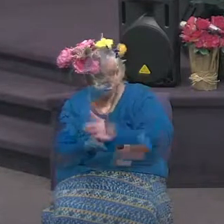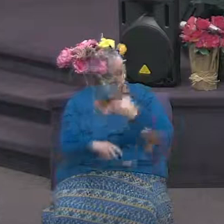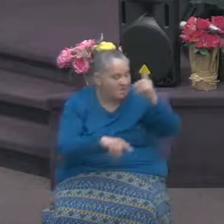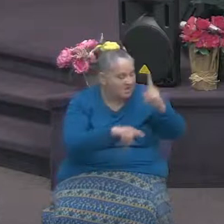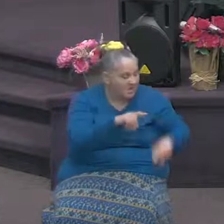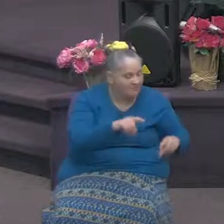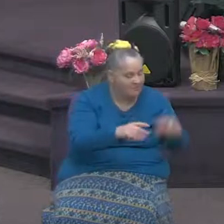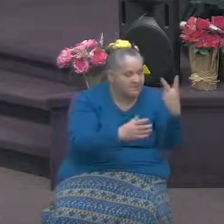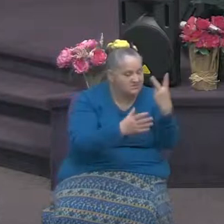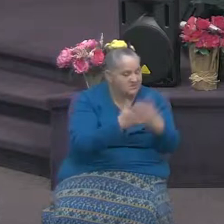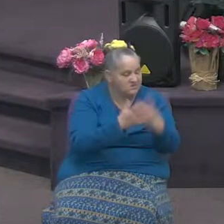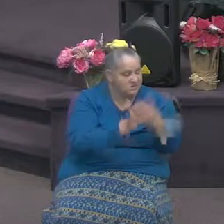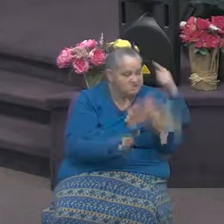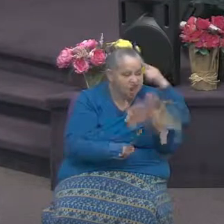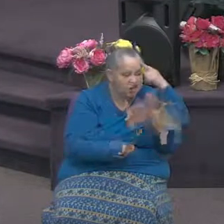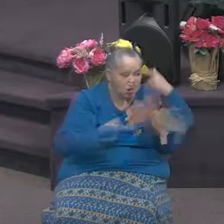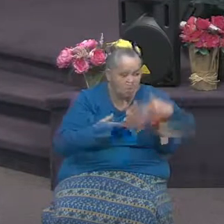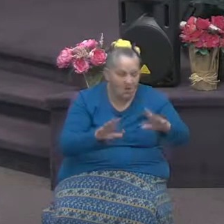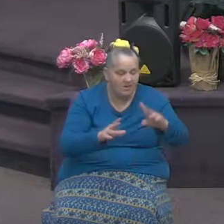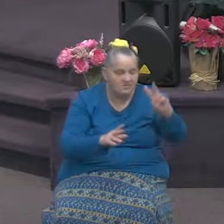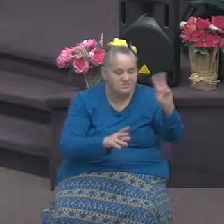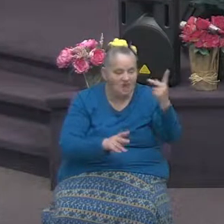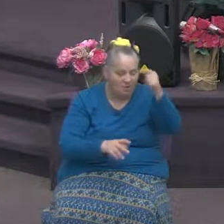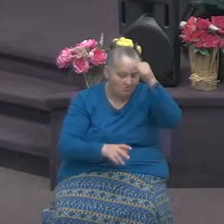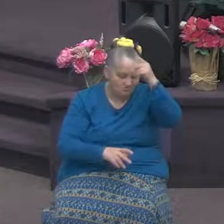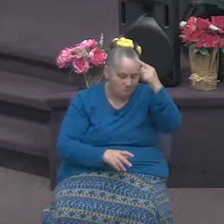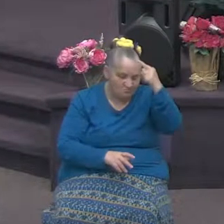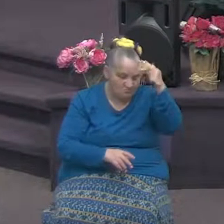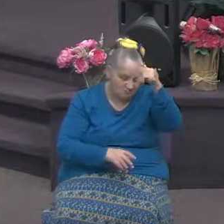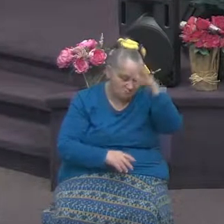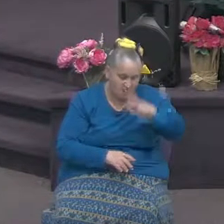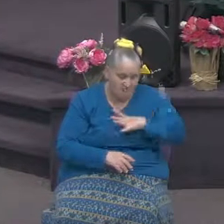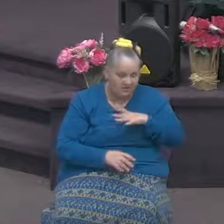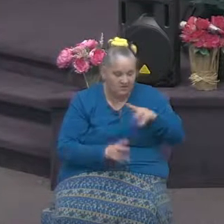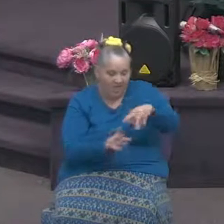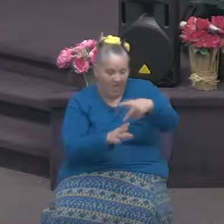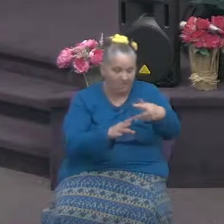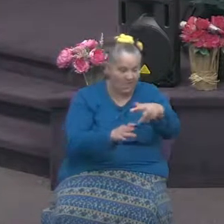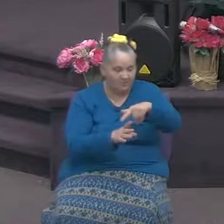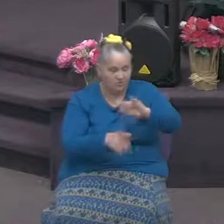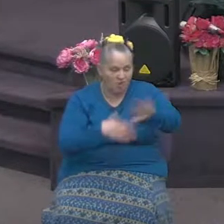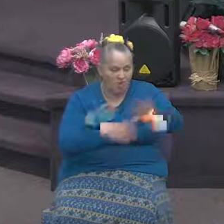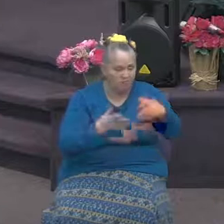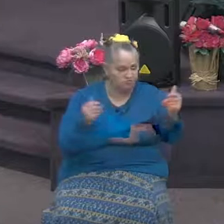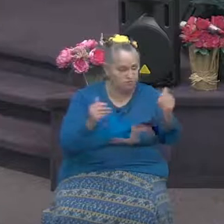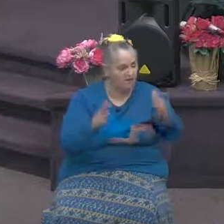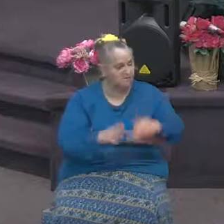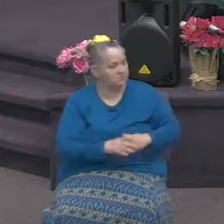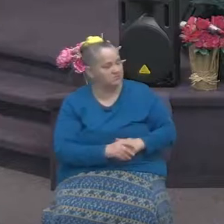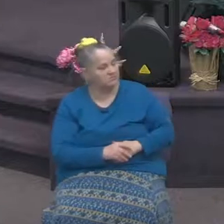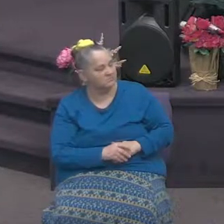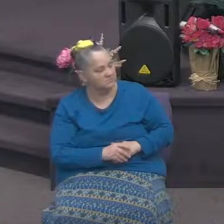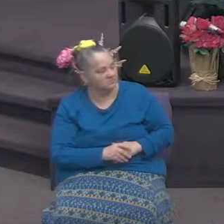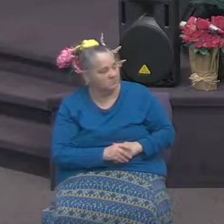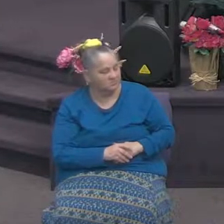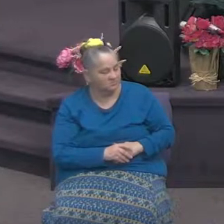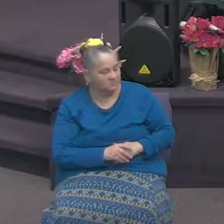can't be double-minded in your ways. A double-minded man is unstable in all his ways.